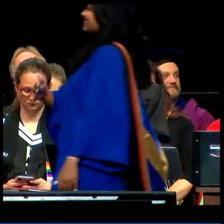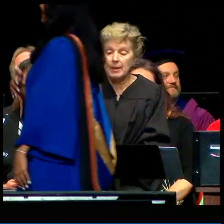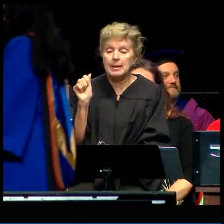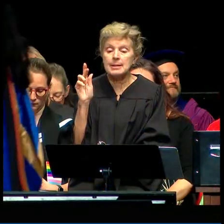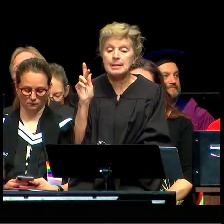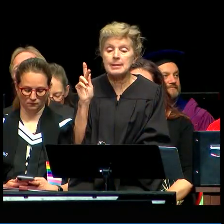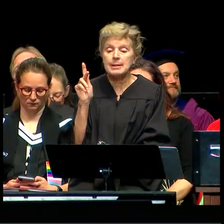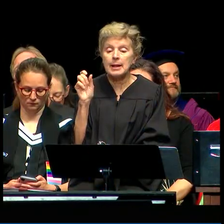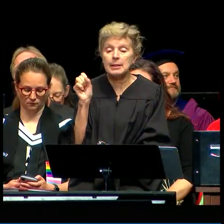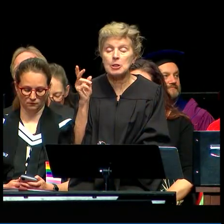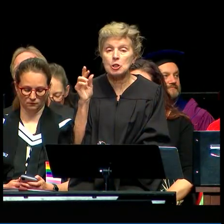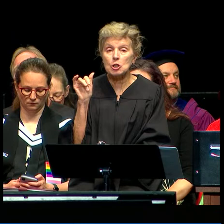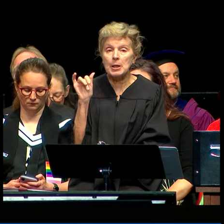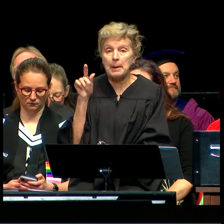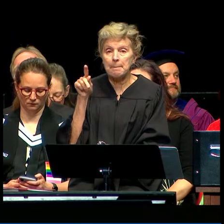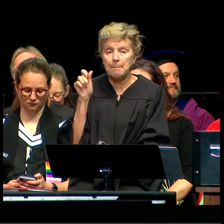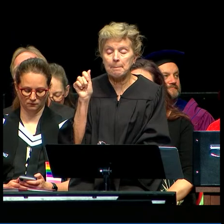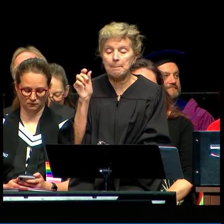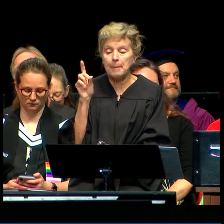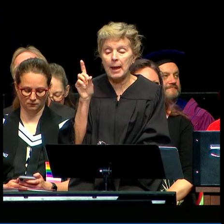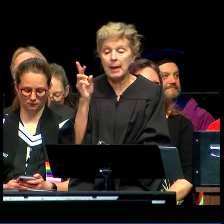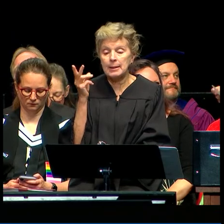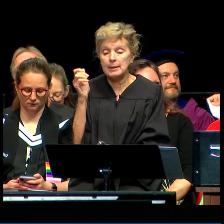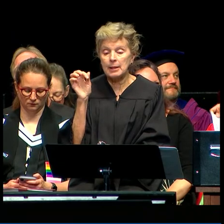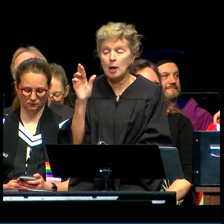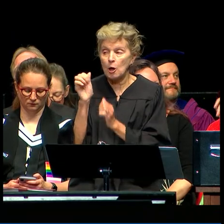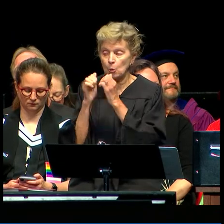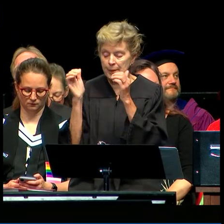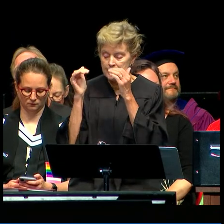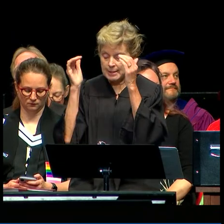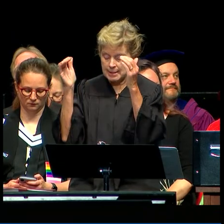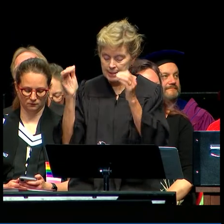Sakshi Padyar, with distinction.